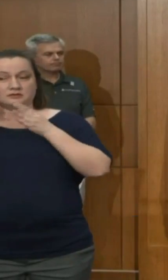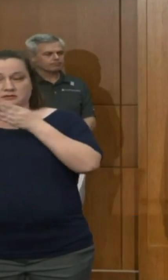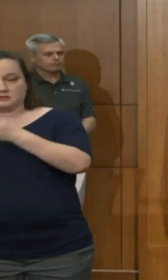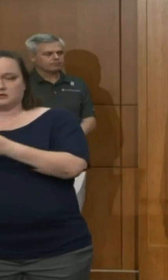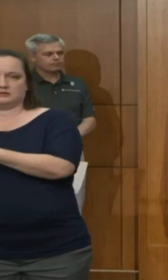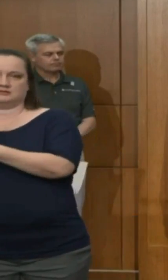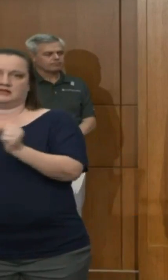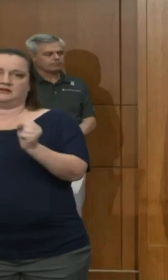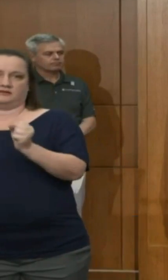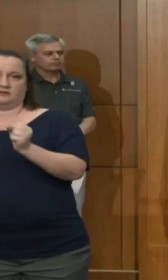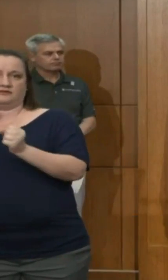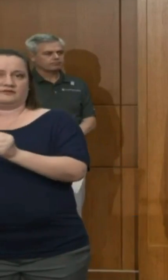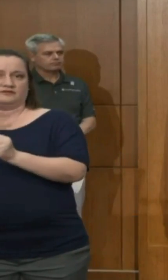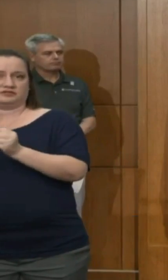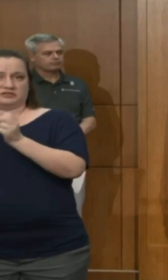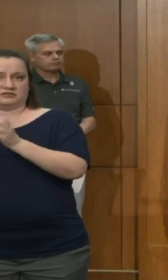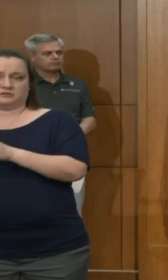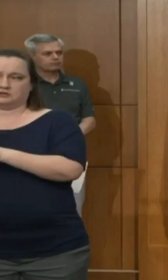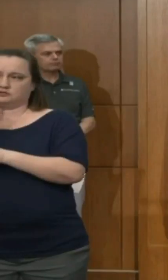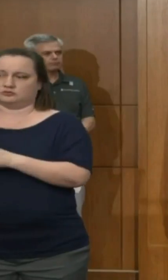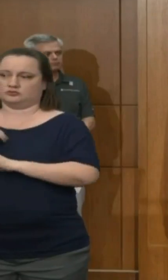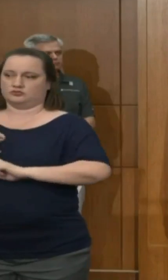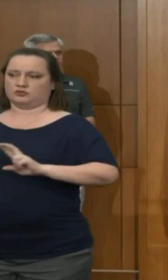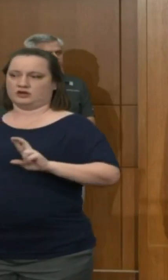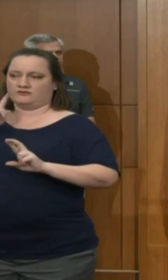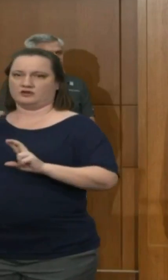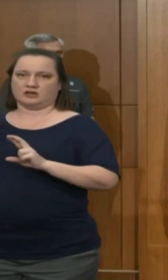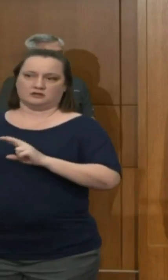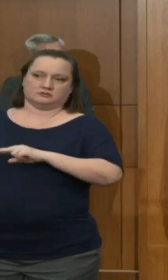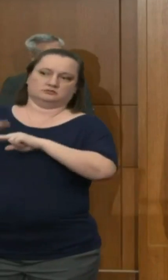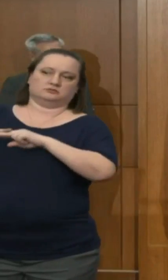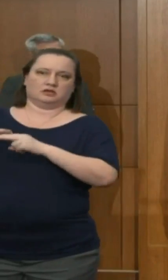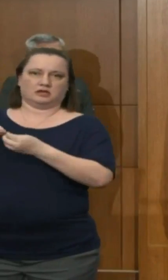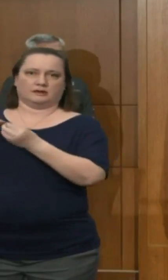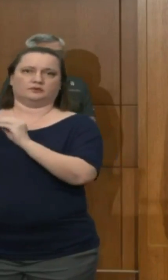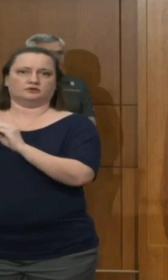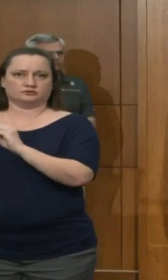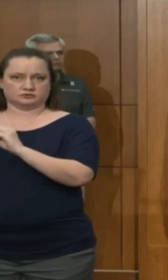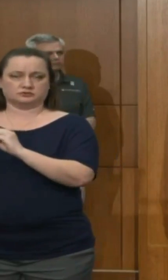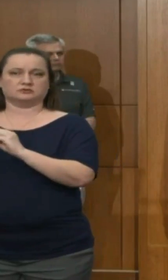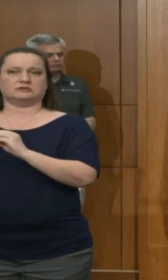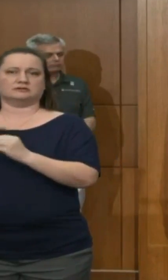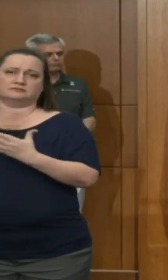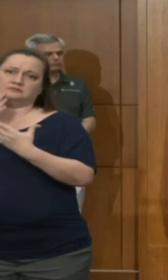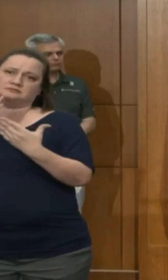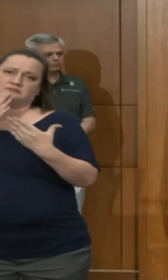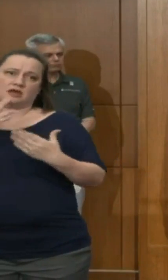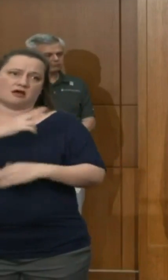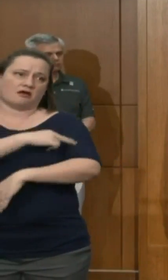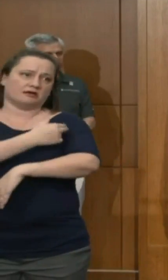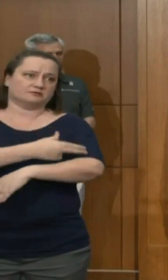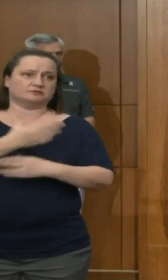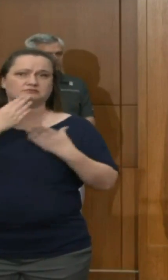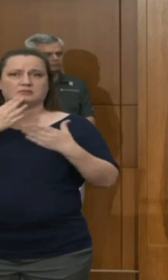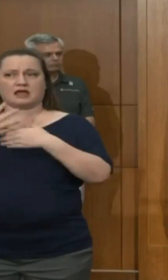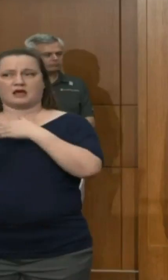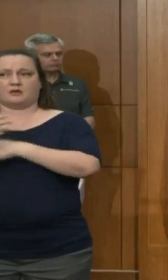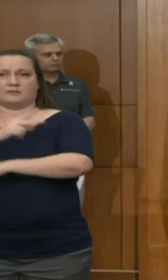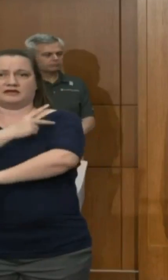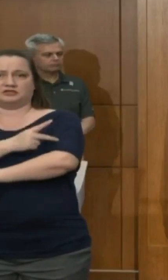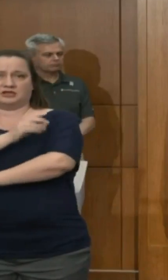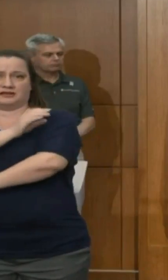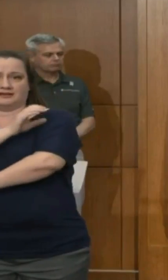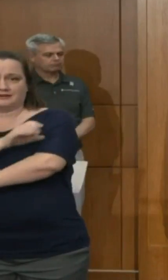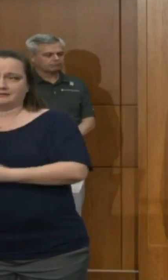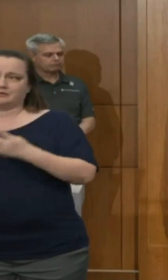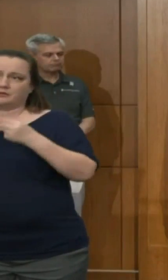and making sure that we were ready for that surge. And I thank the hospitals, I thank the outpatient clinics, the providers,